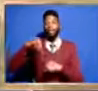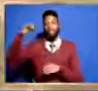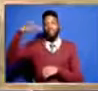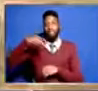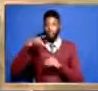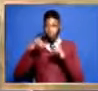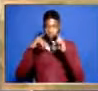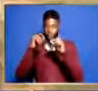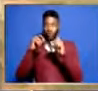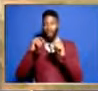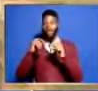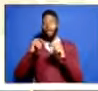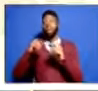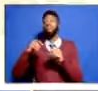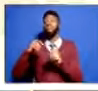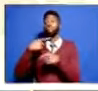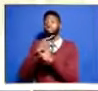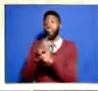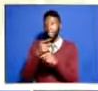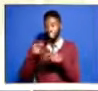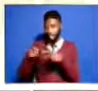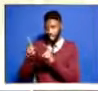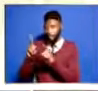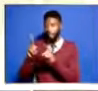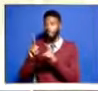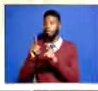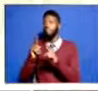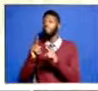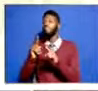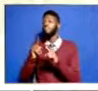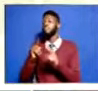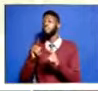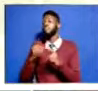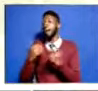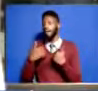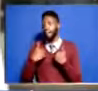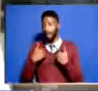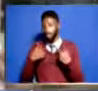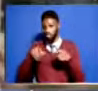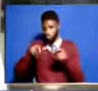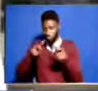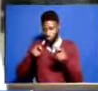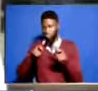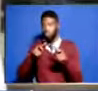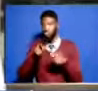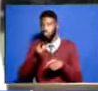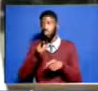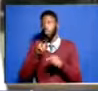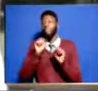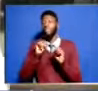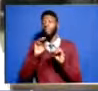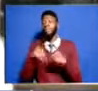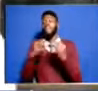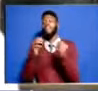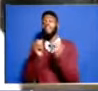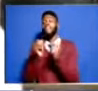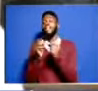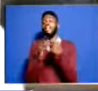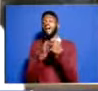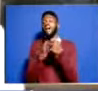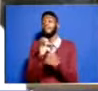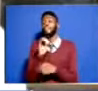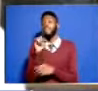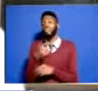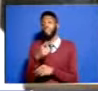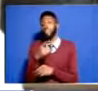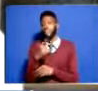cooking stoves required will be supported to produce more than 90,000 units. This testing is to come